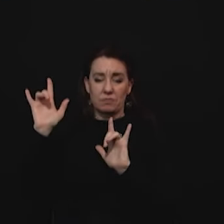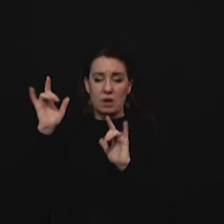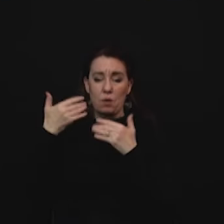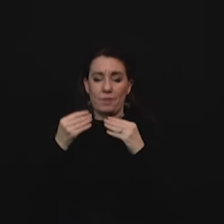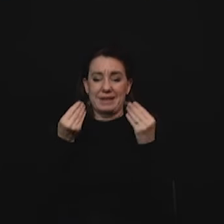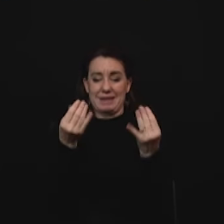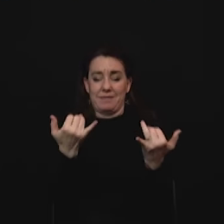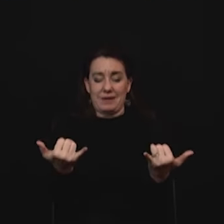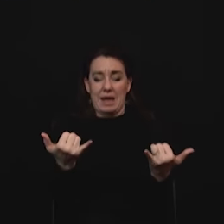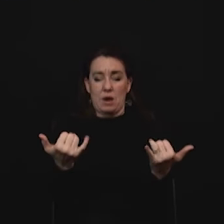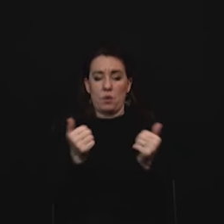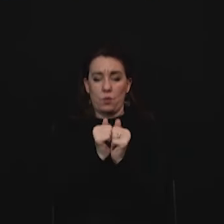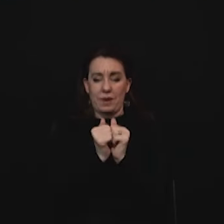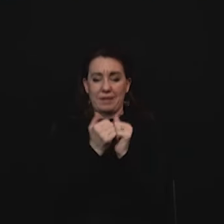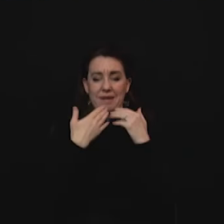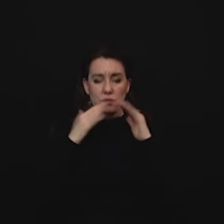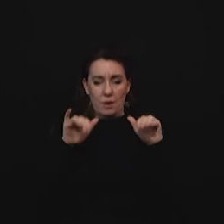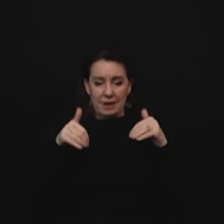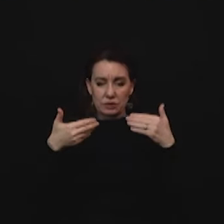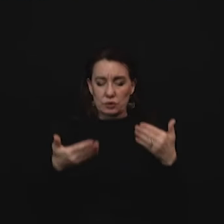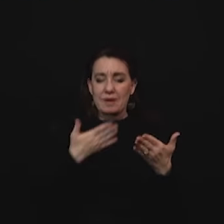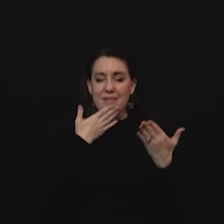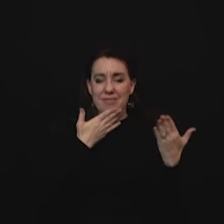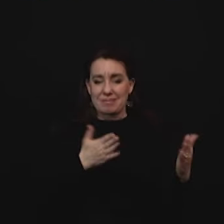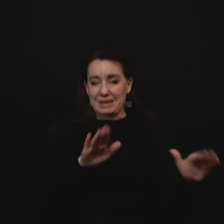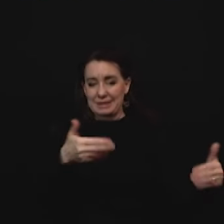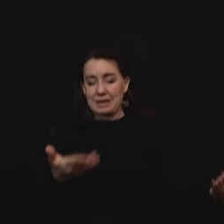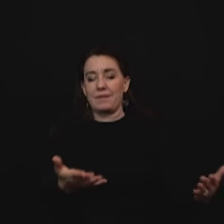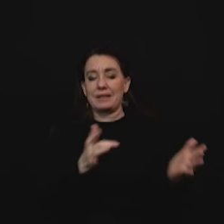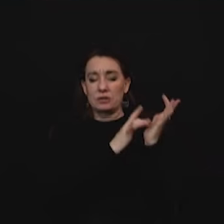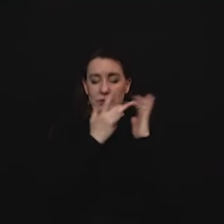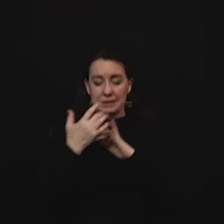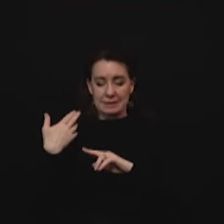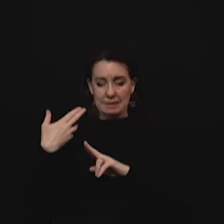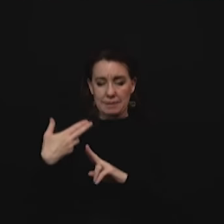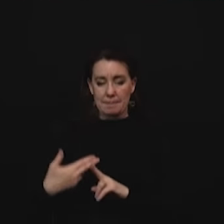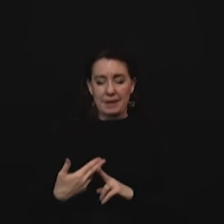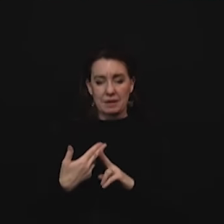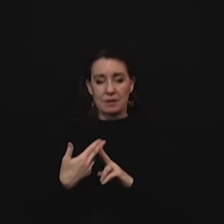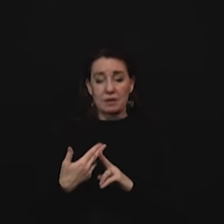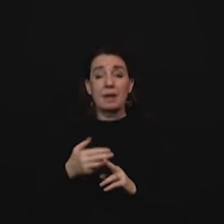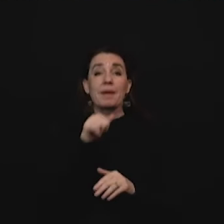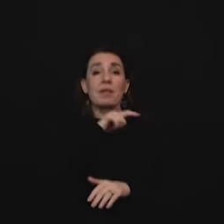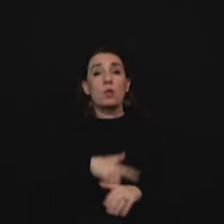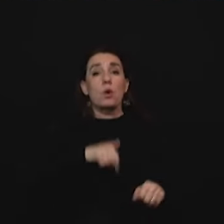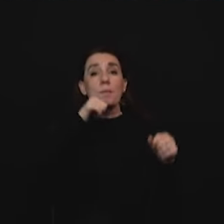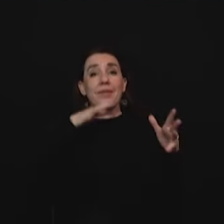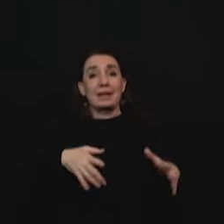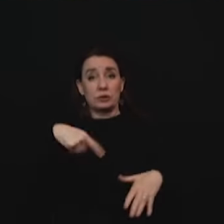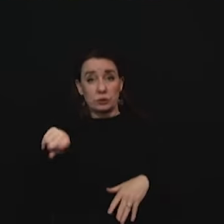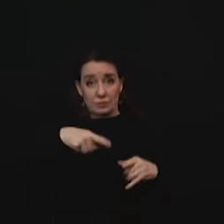now with gratitude and thanksgiving. In Jesus' name, amen. May the Lord bless you as you give.